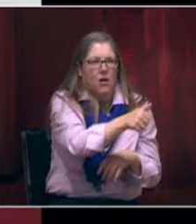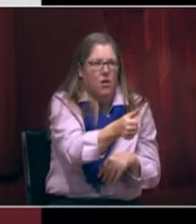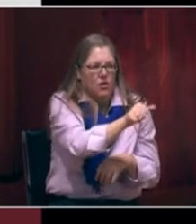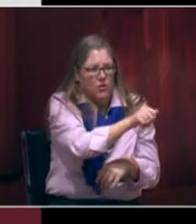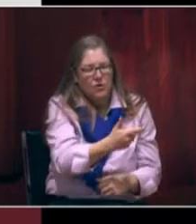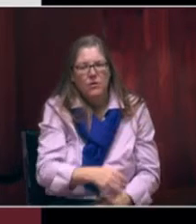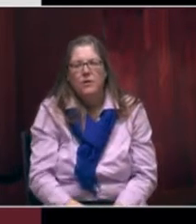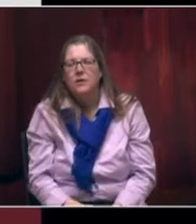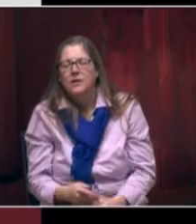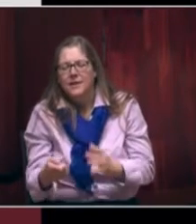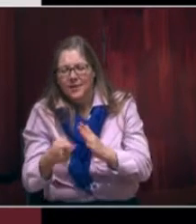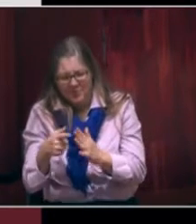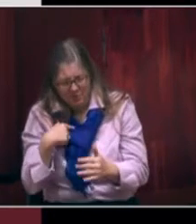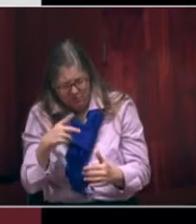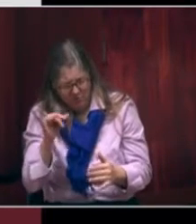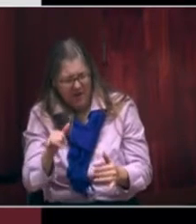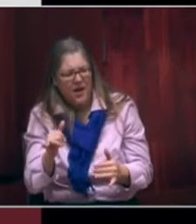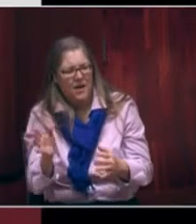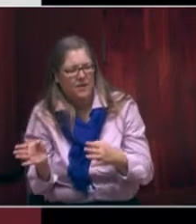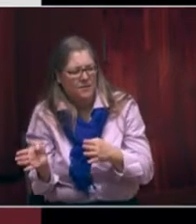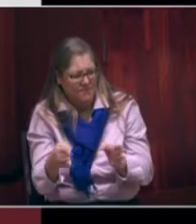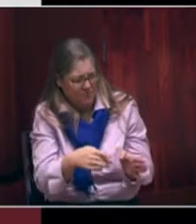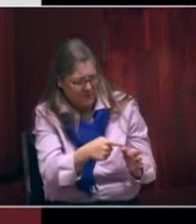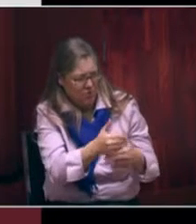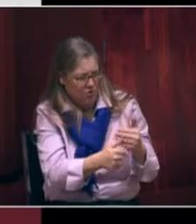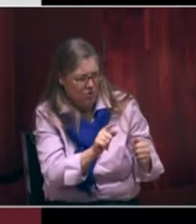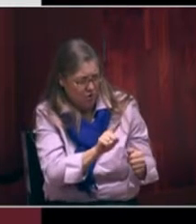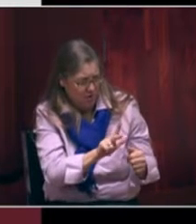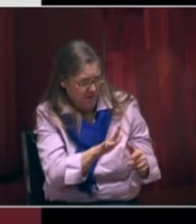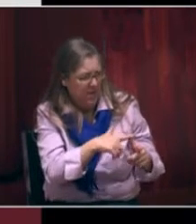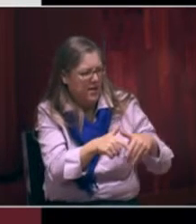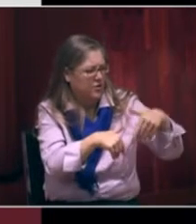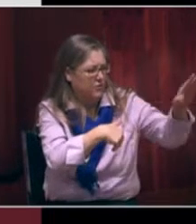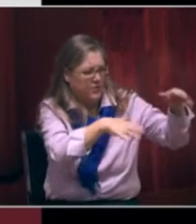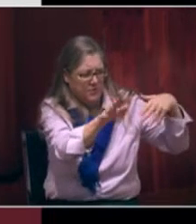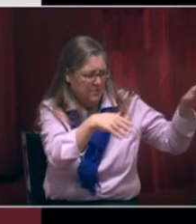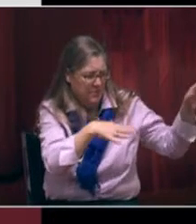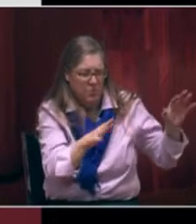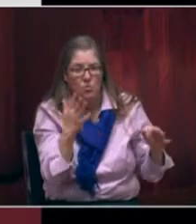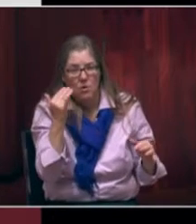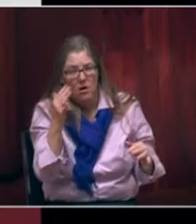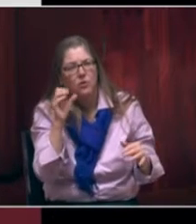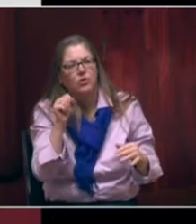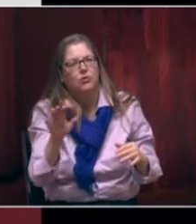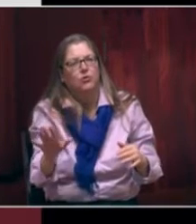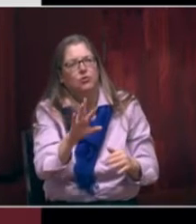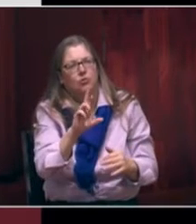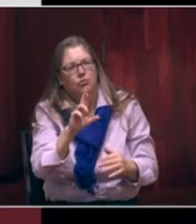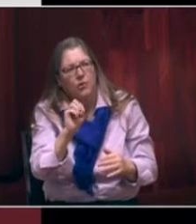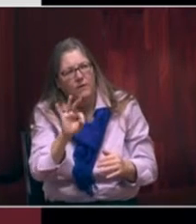with one record center processing the 135s and then they go elsewhere is so your reference requests are more